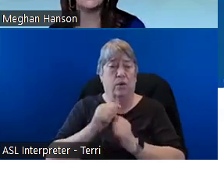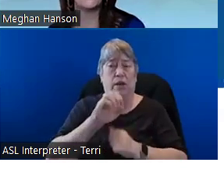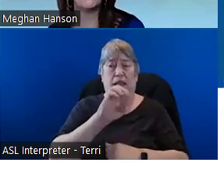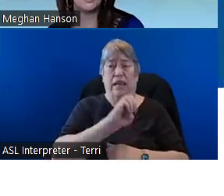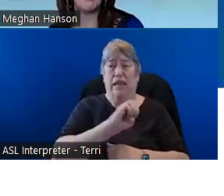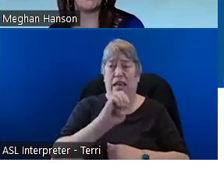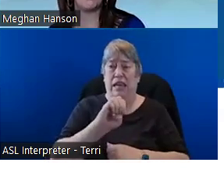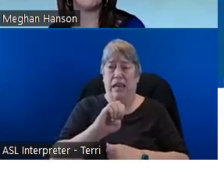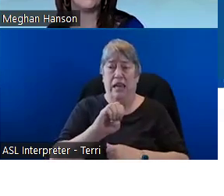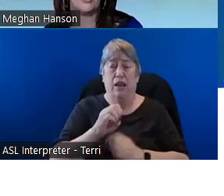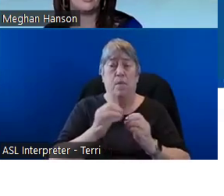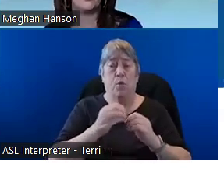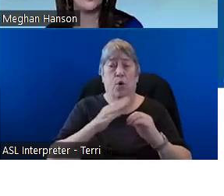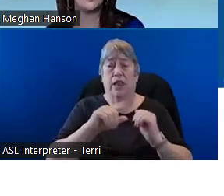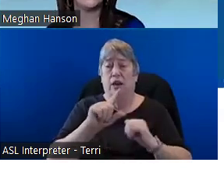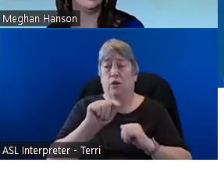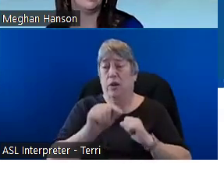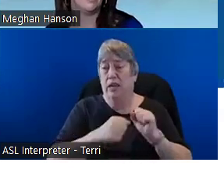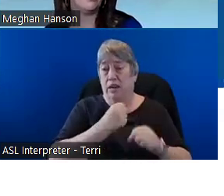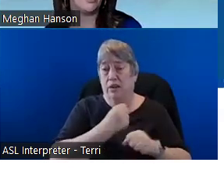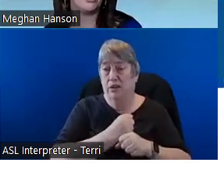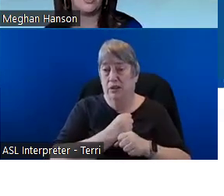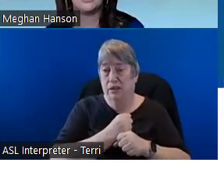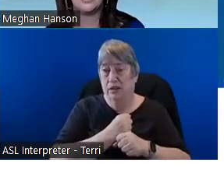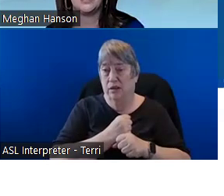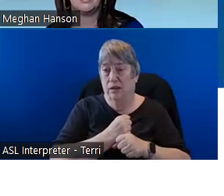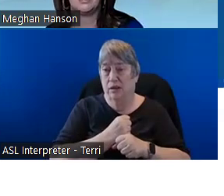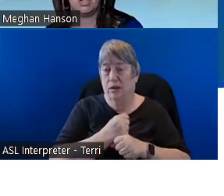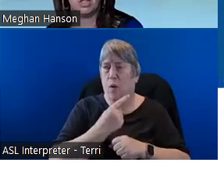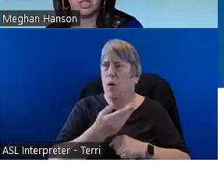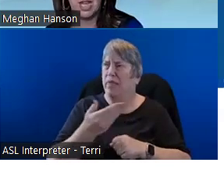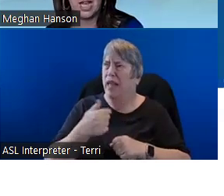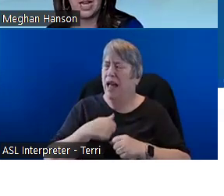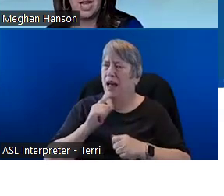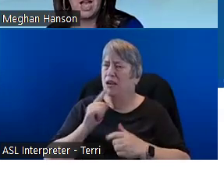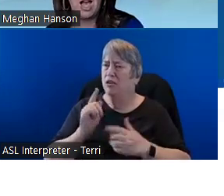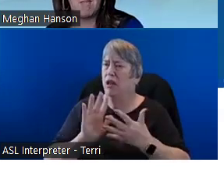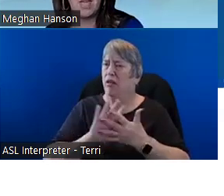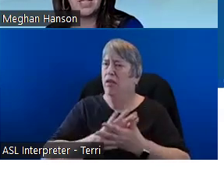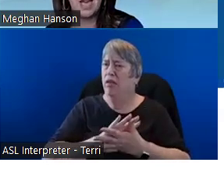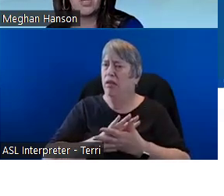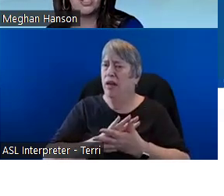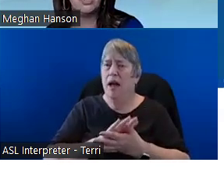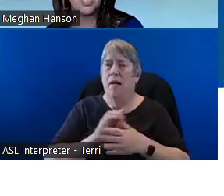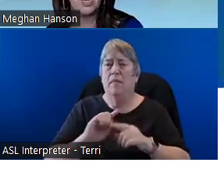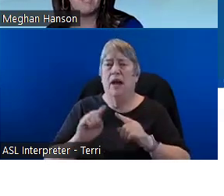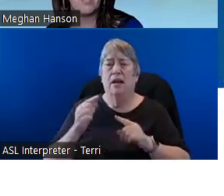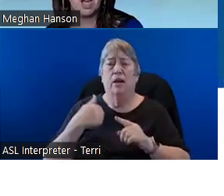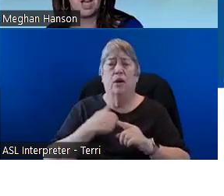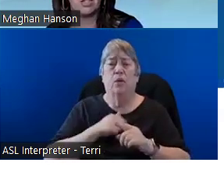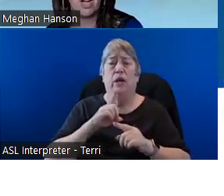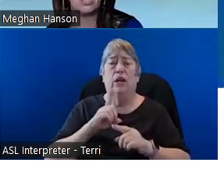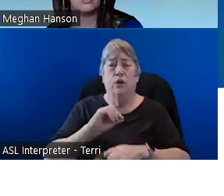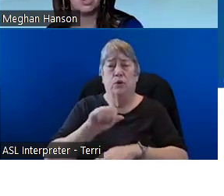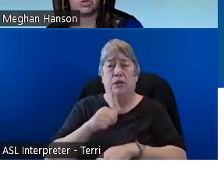years. So he was in our program for 20 years. One thing I kind of rushed across, I think in an earlier slide, is that we do set up